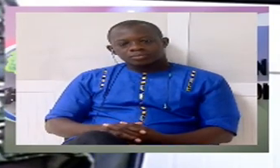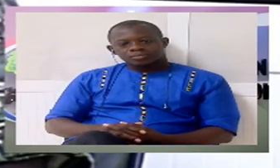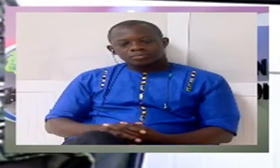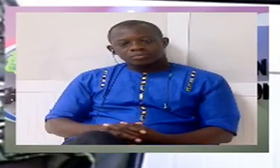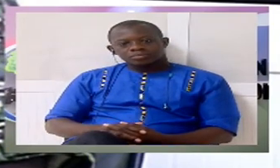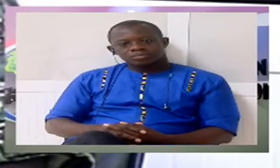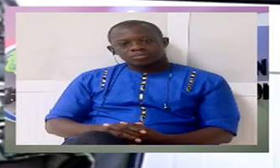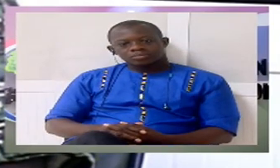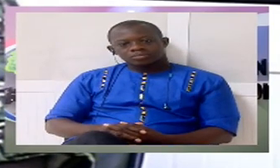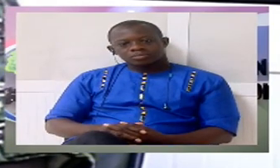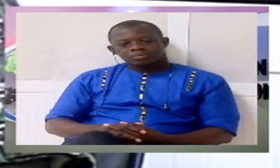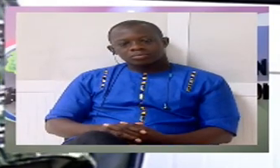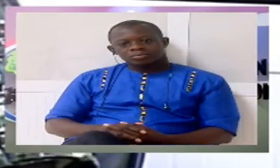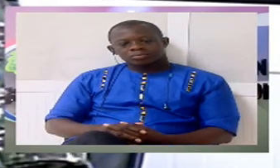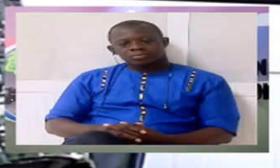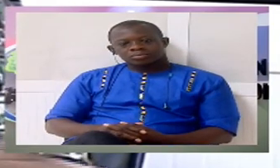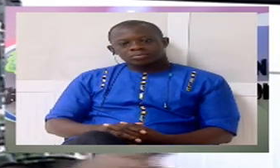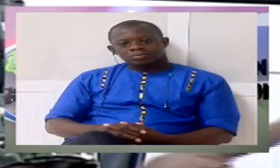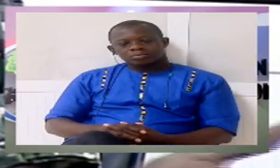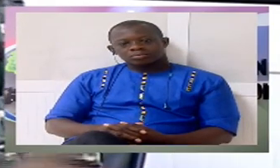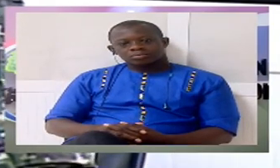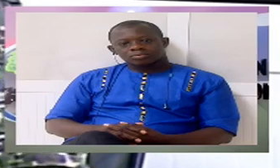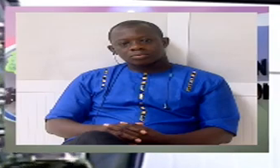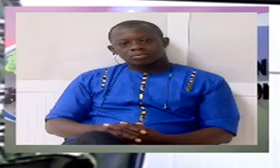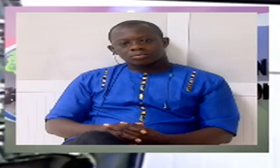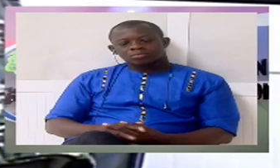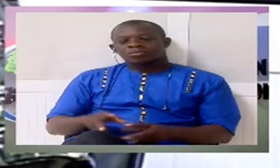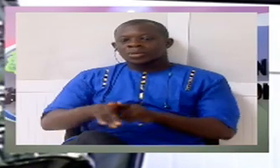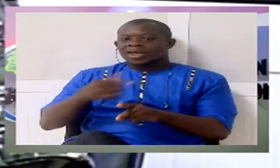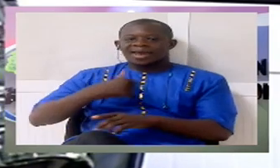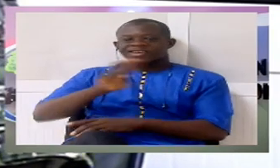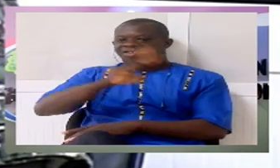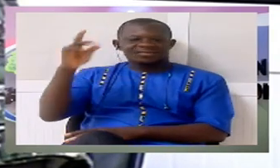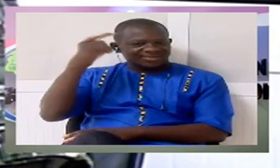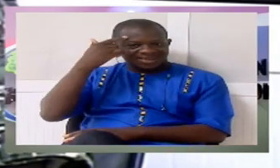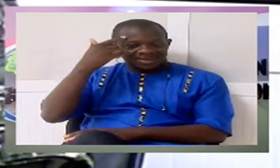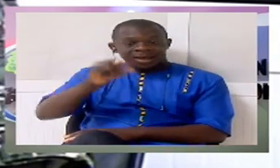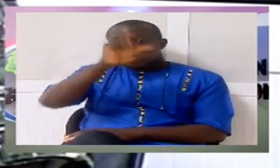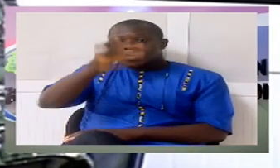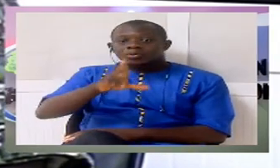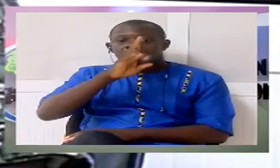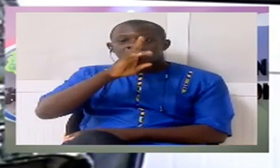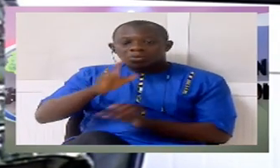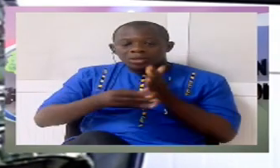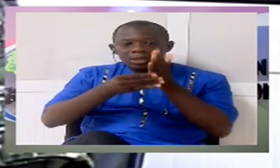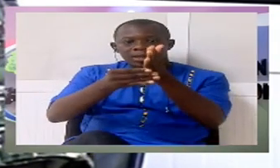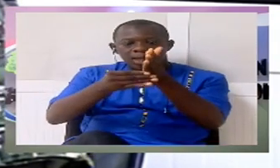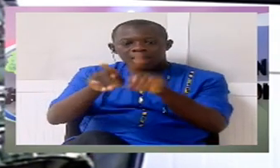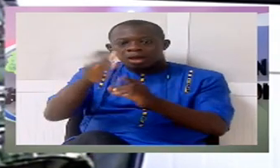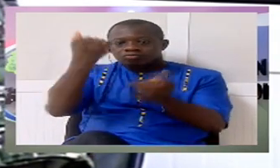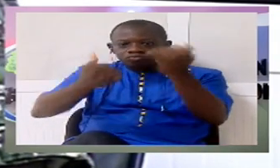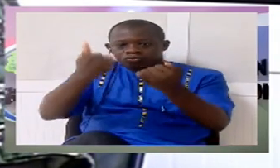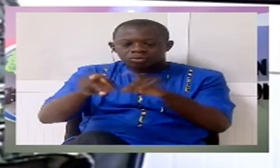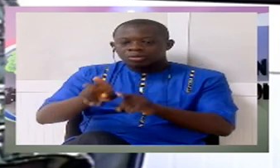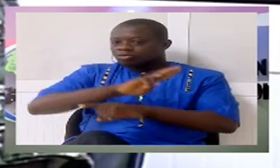Comment yakarmane amna doole pour jo order order ne surlenki. I don't think the convoy commander has